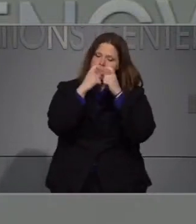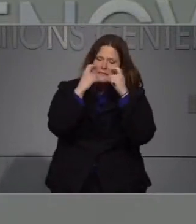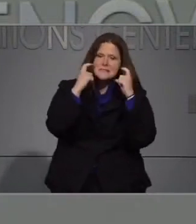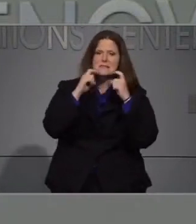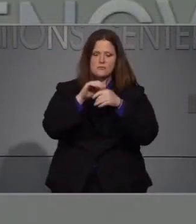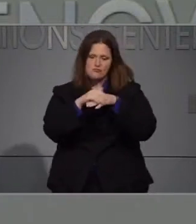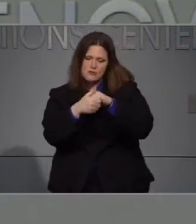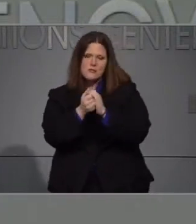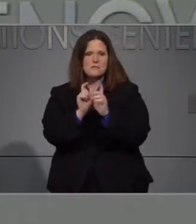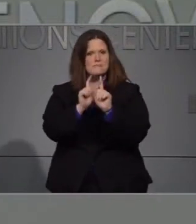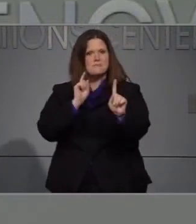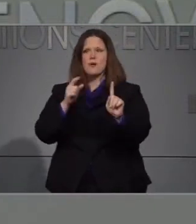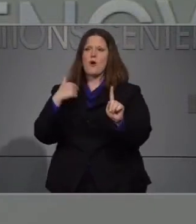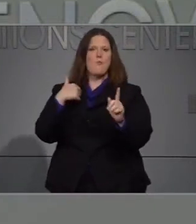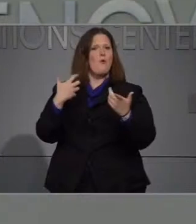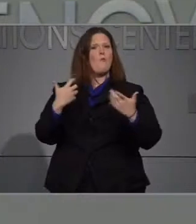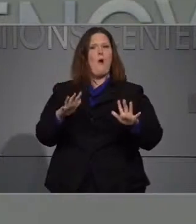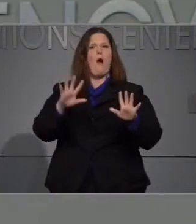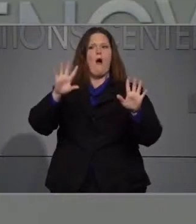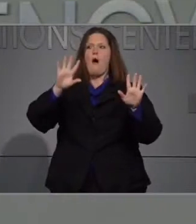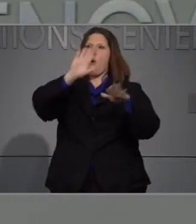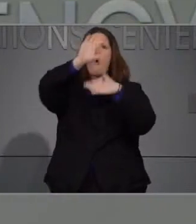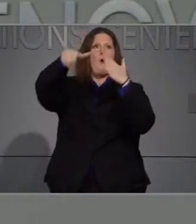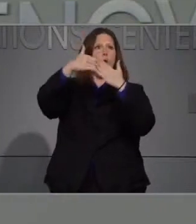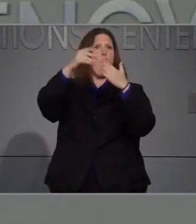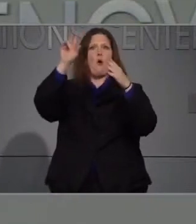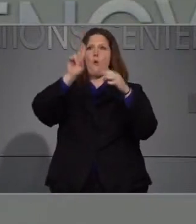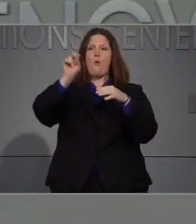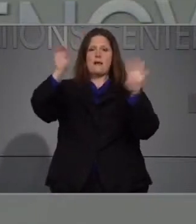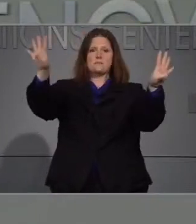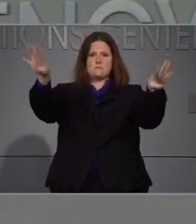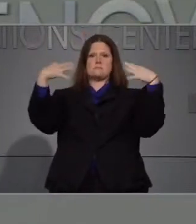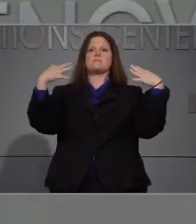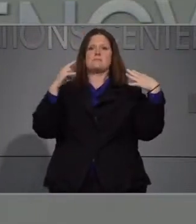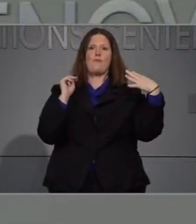the cautionary tale that we see in some of the other states that are heating